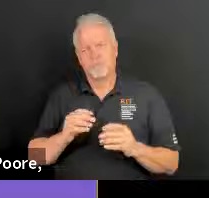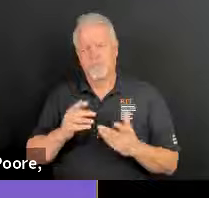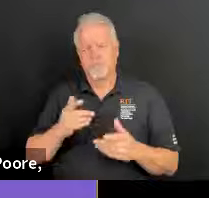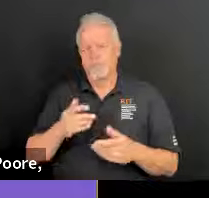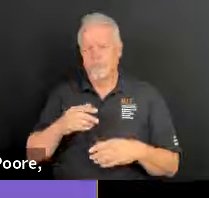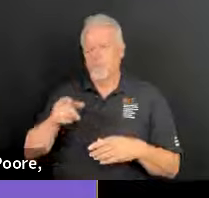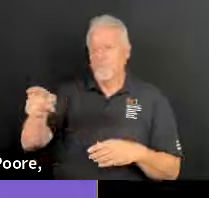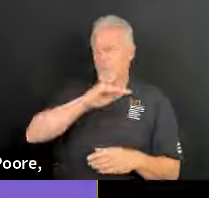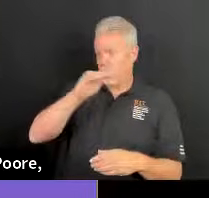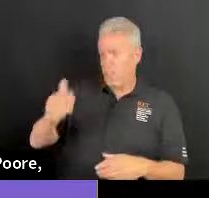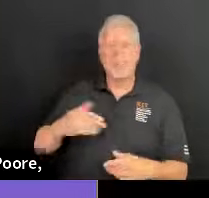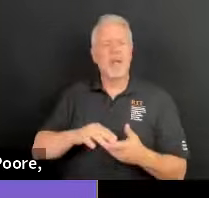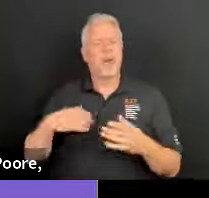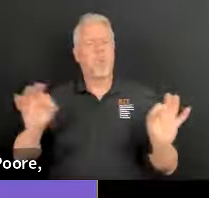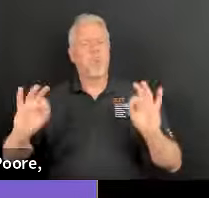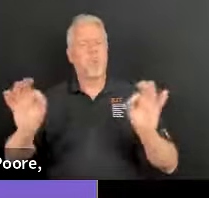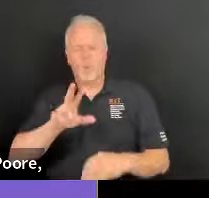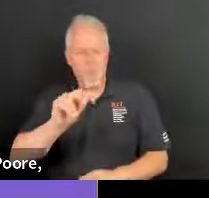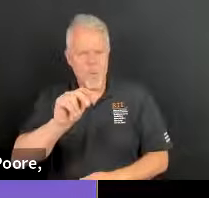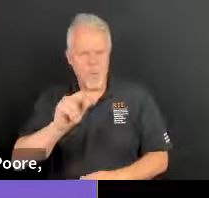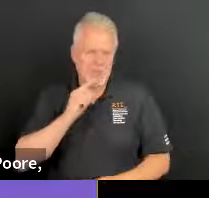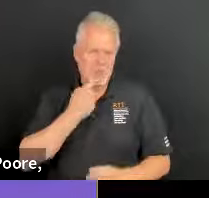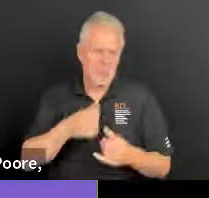Of course, we are continuing to educate.